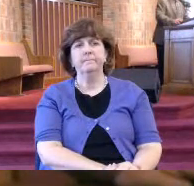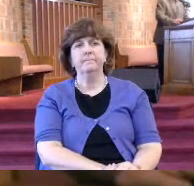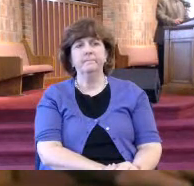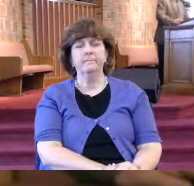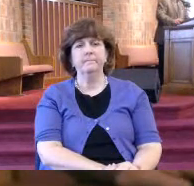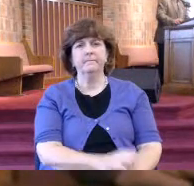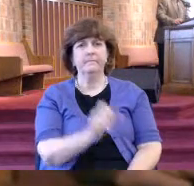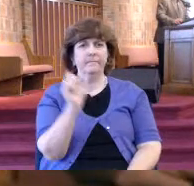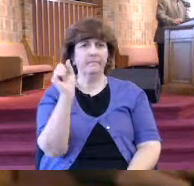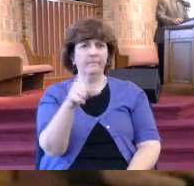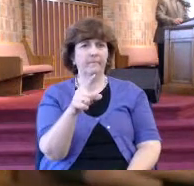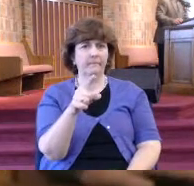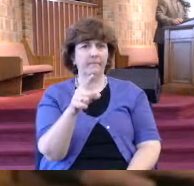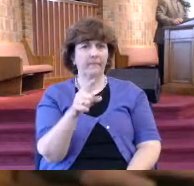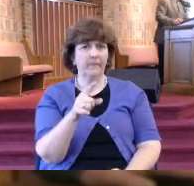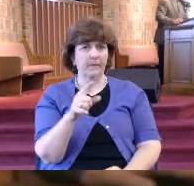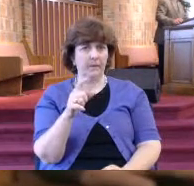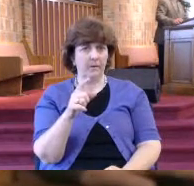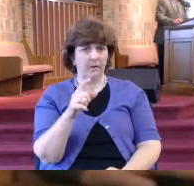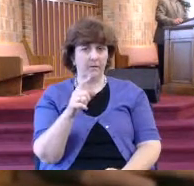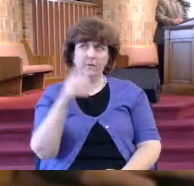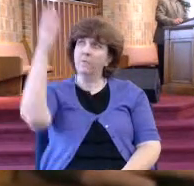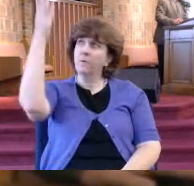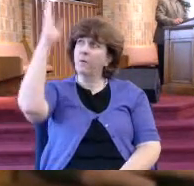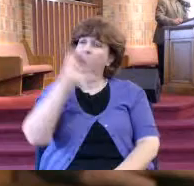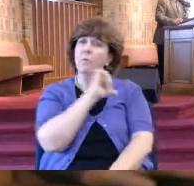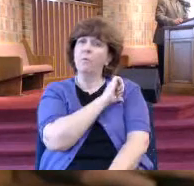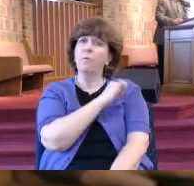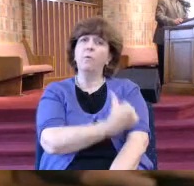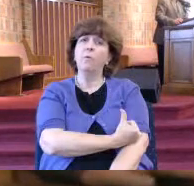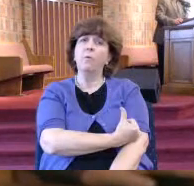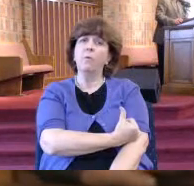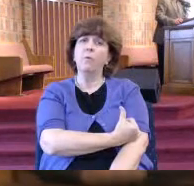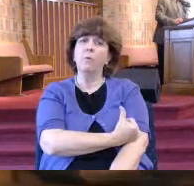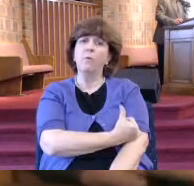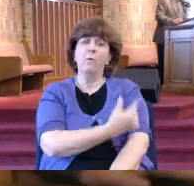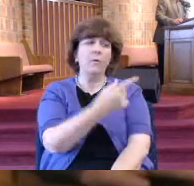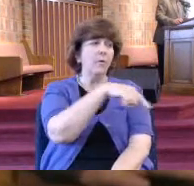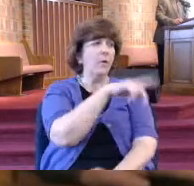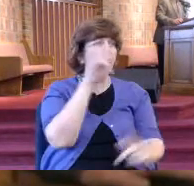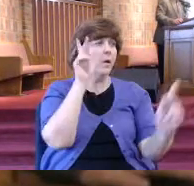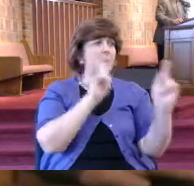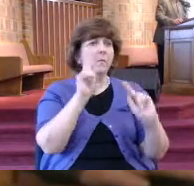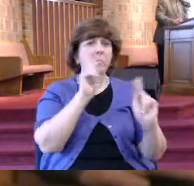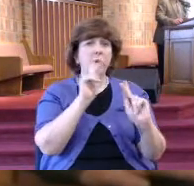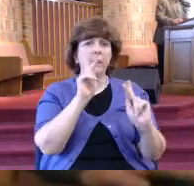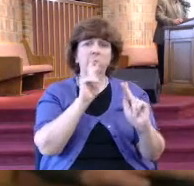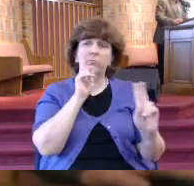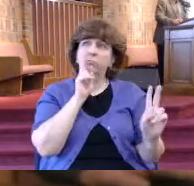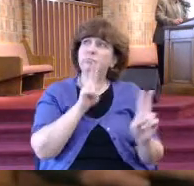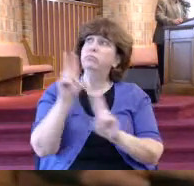How do people respond to that authority of God and to that authority of Jesus?